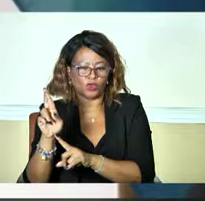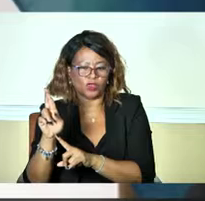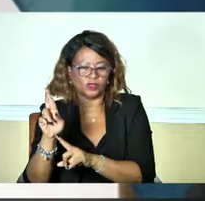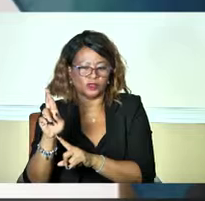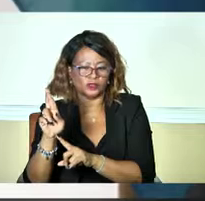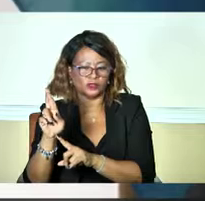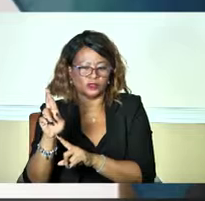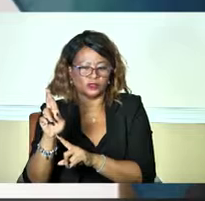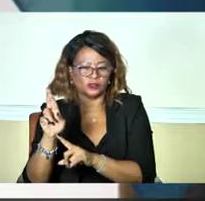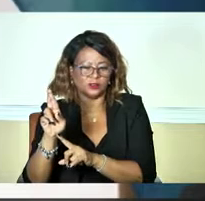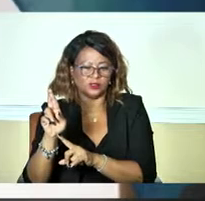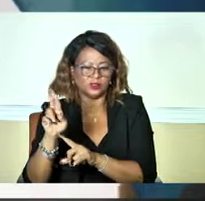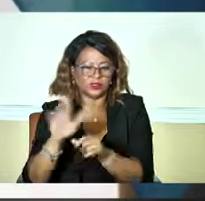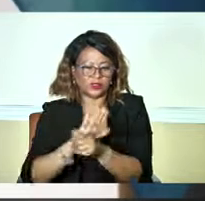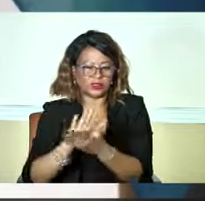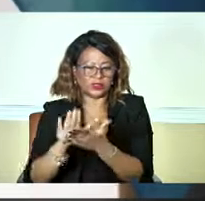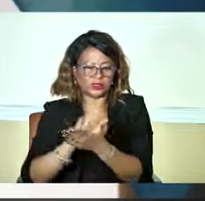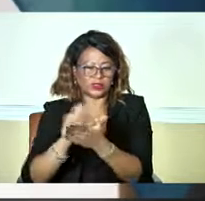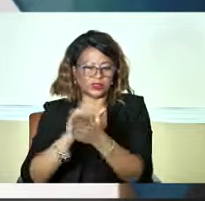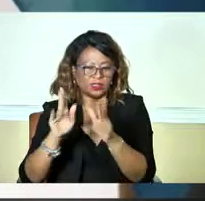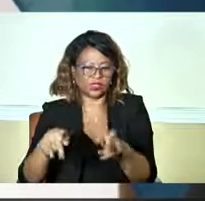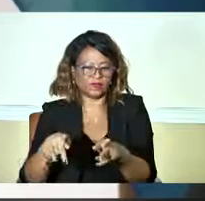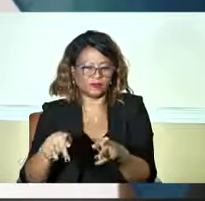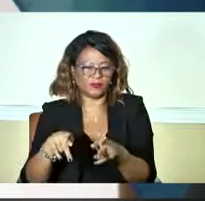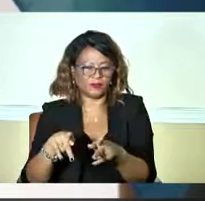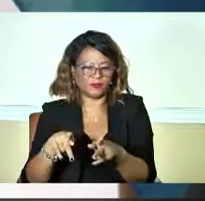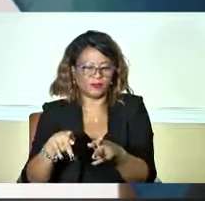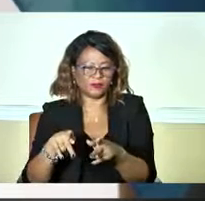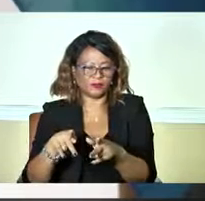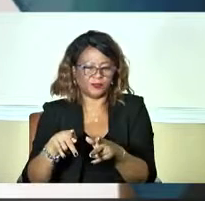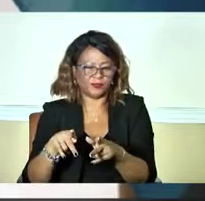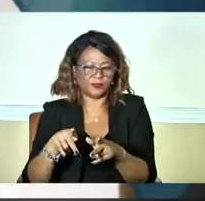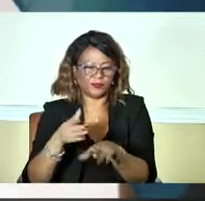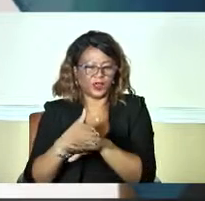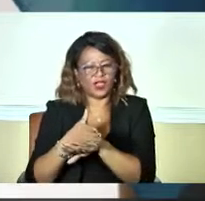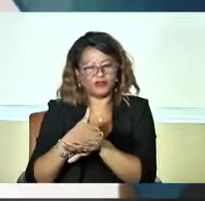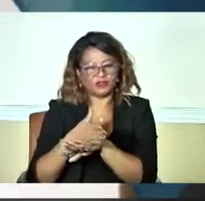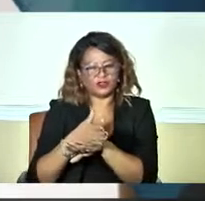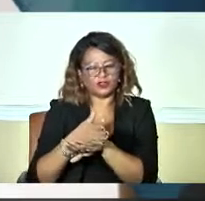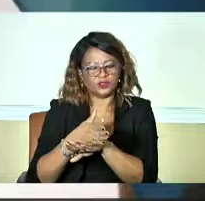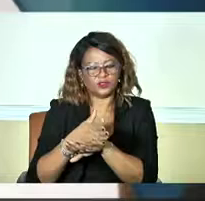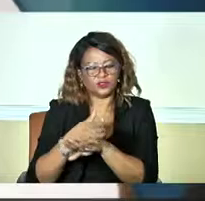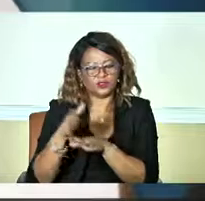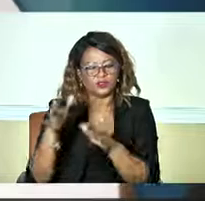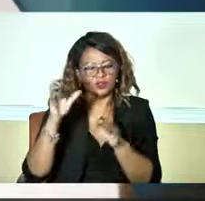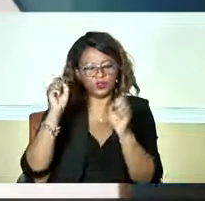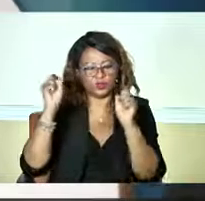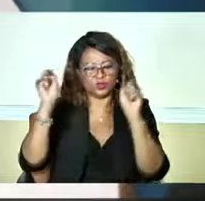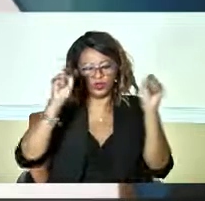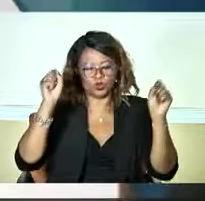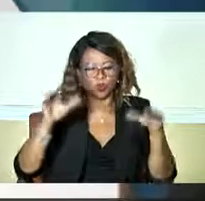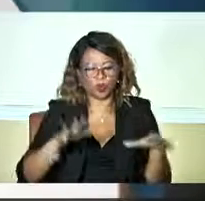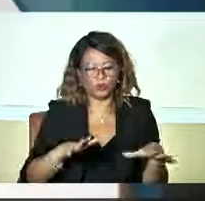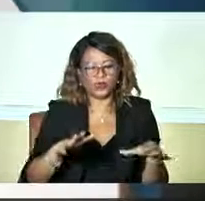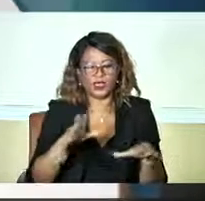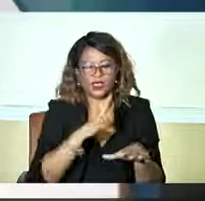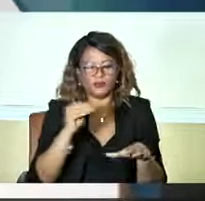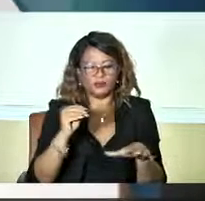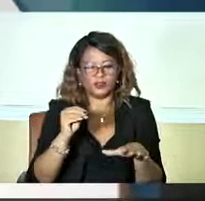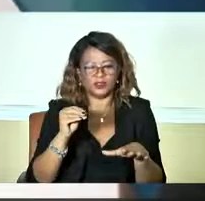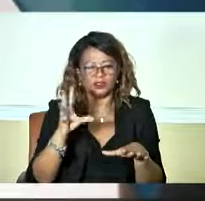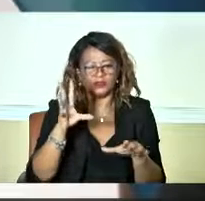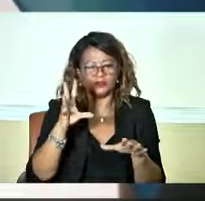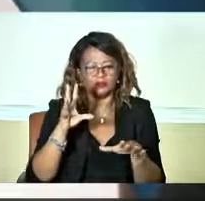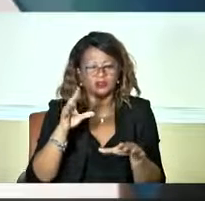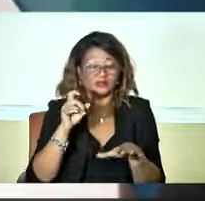in the cleanup from recently after the storm. So they've been engaged in this cleanup for